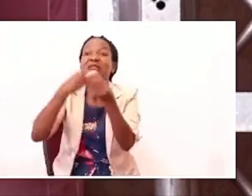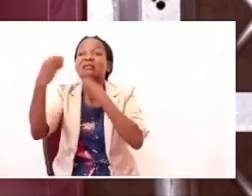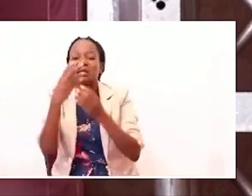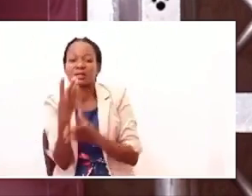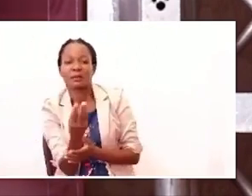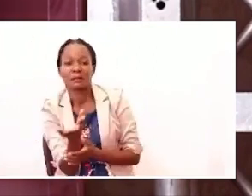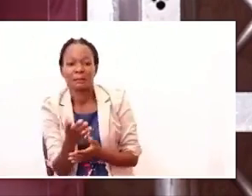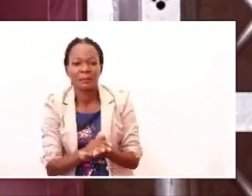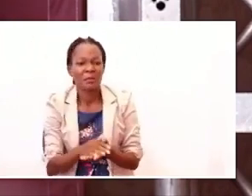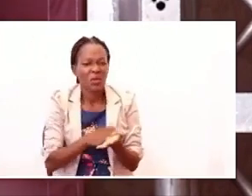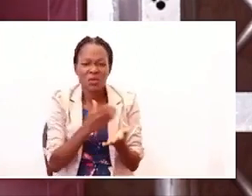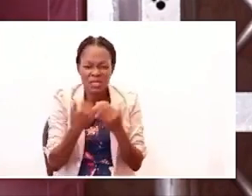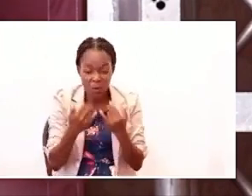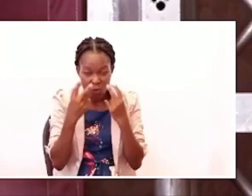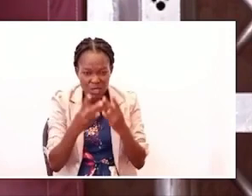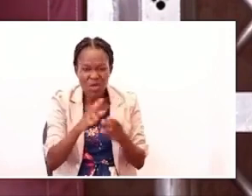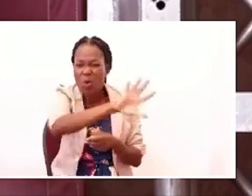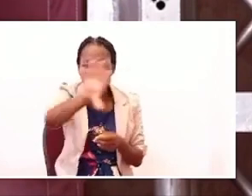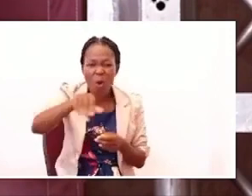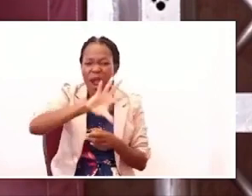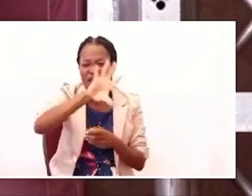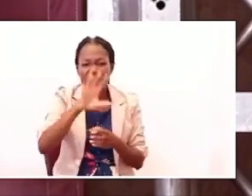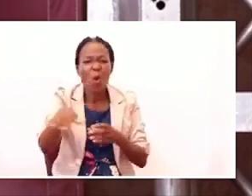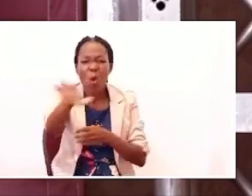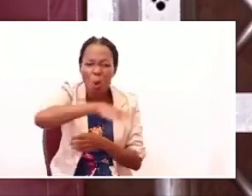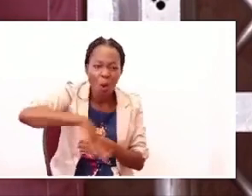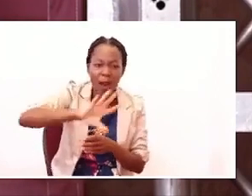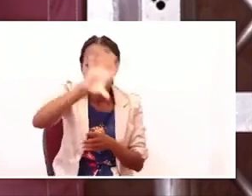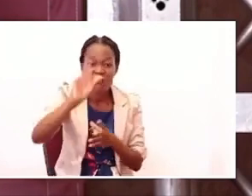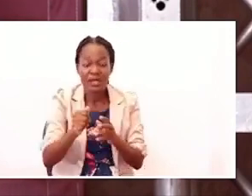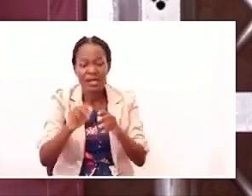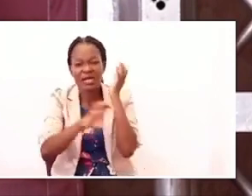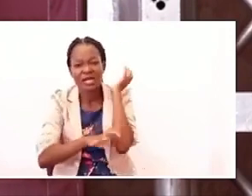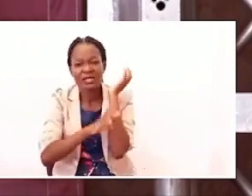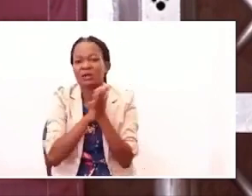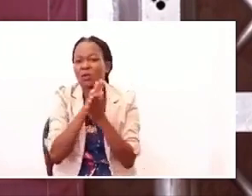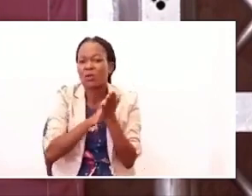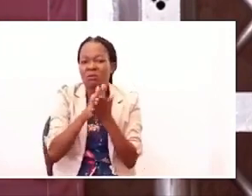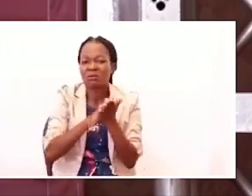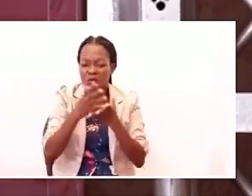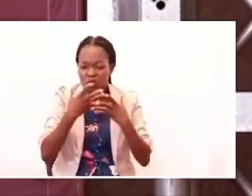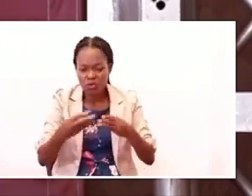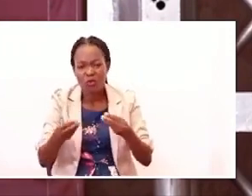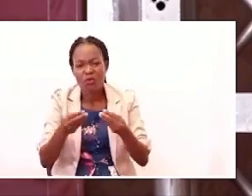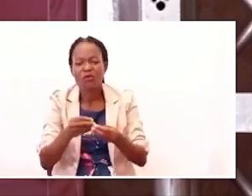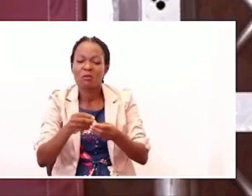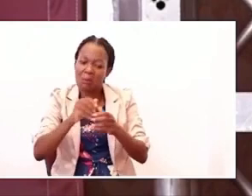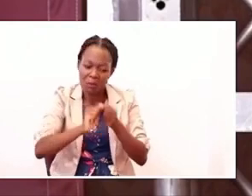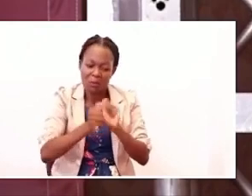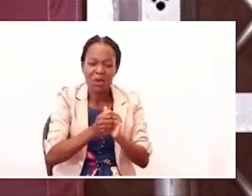if not all, African countries to address these challenges as we speak now without recourse to external